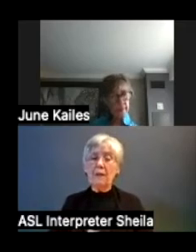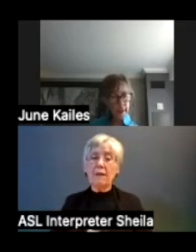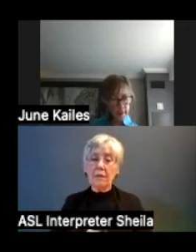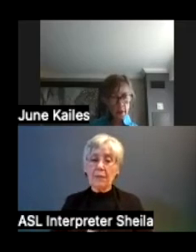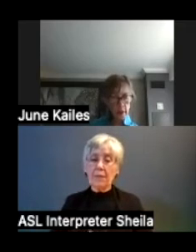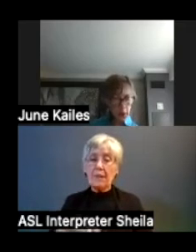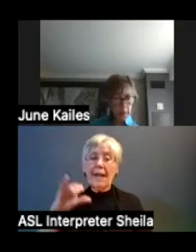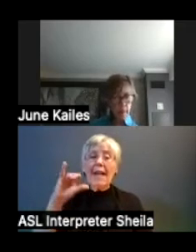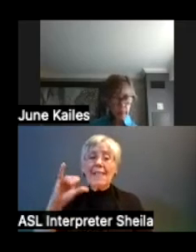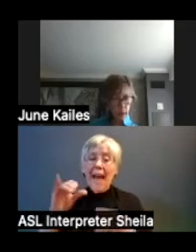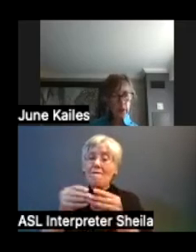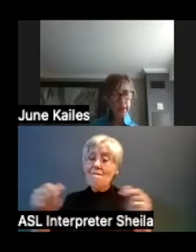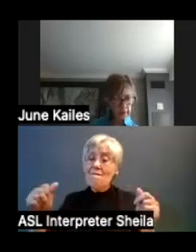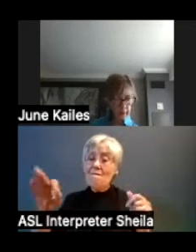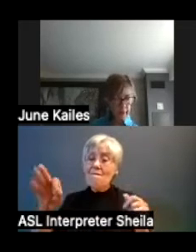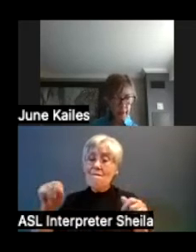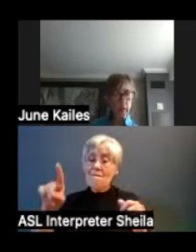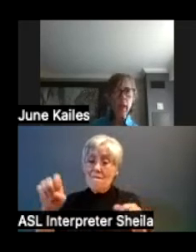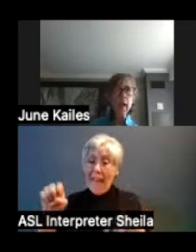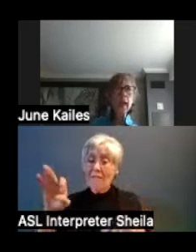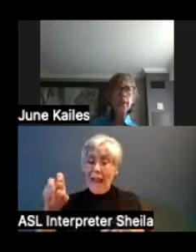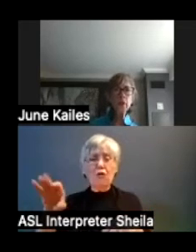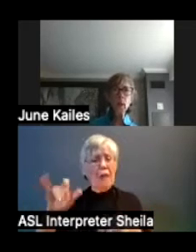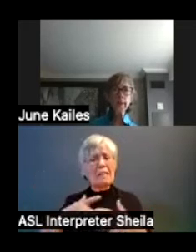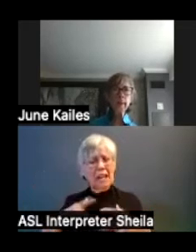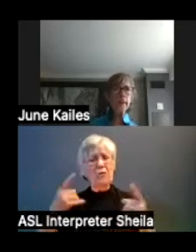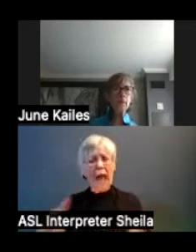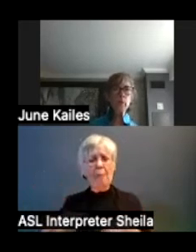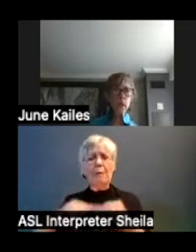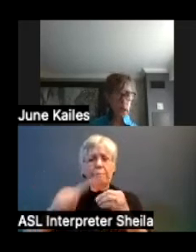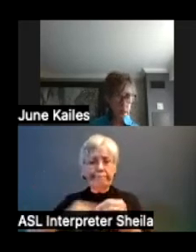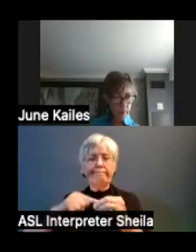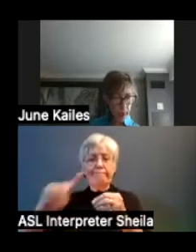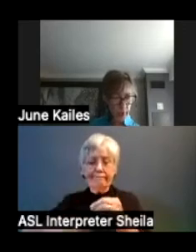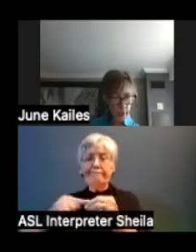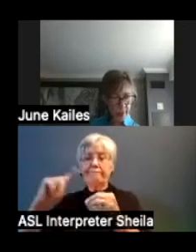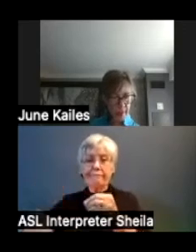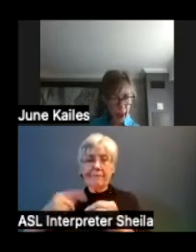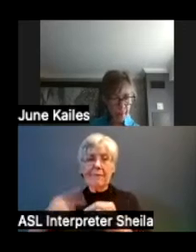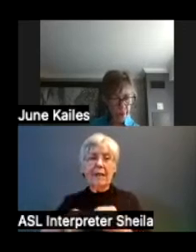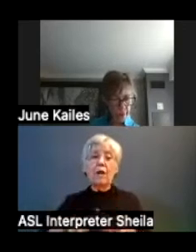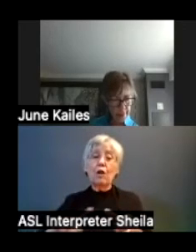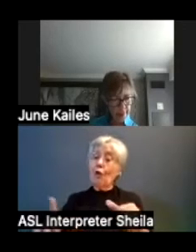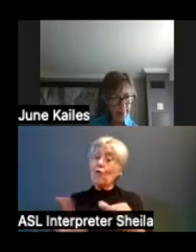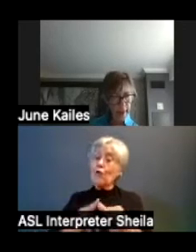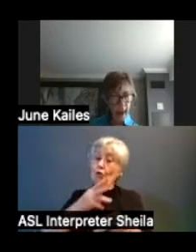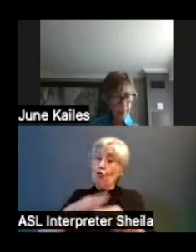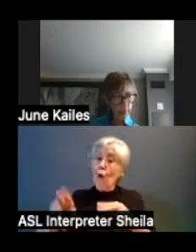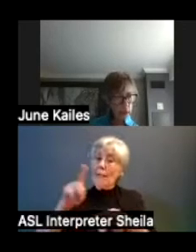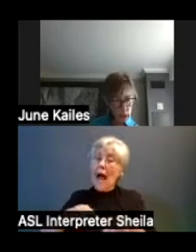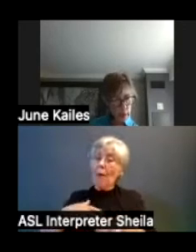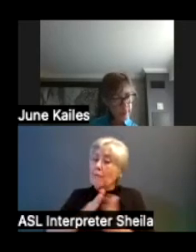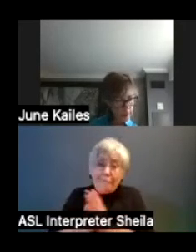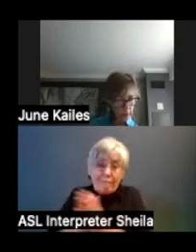the typical human emergency cycle, a short-lasting burst of passionate advocacy